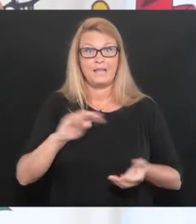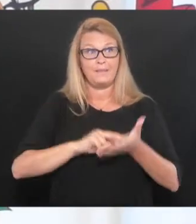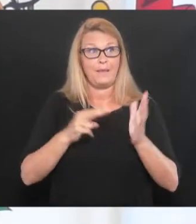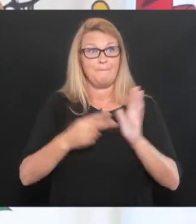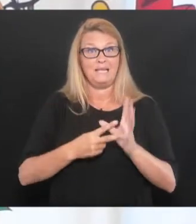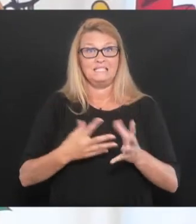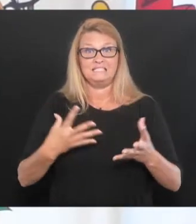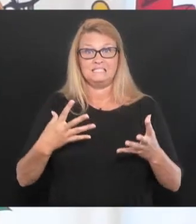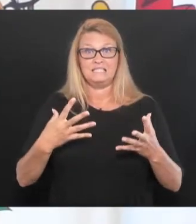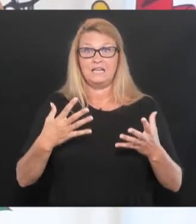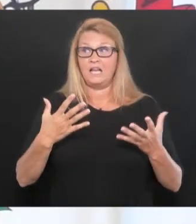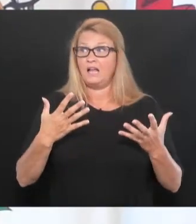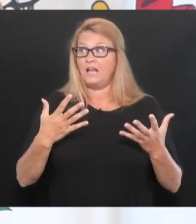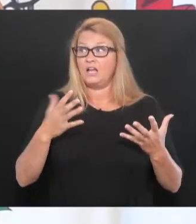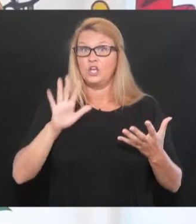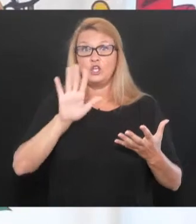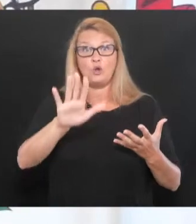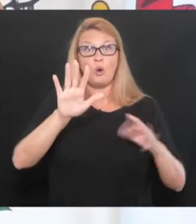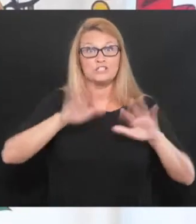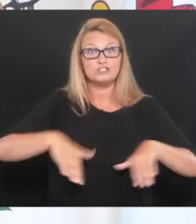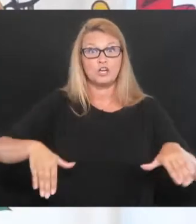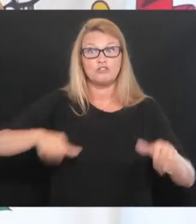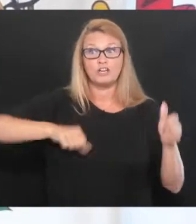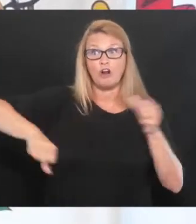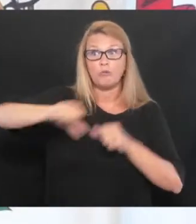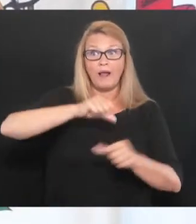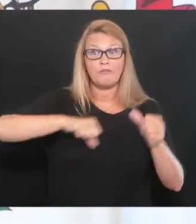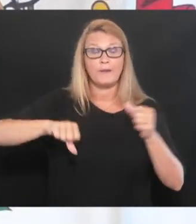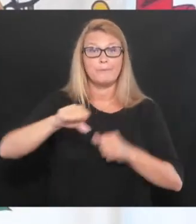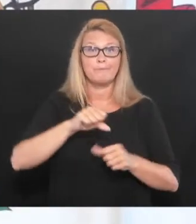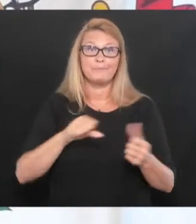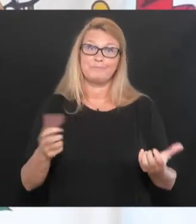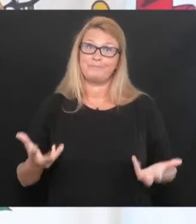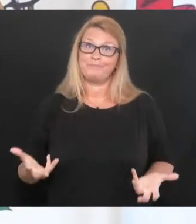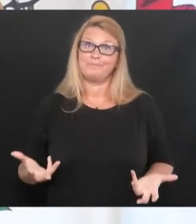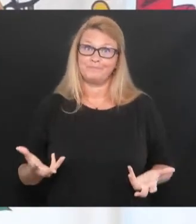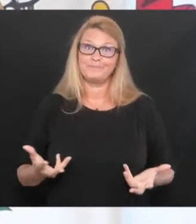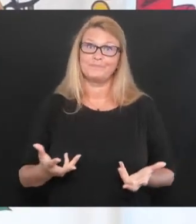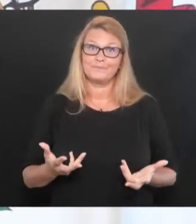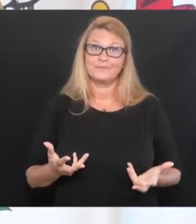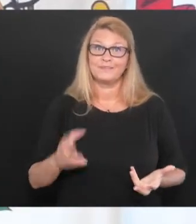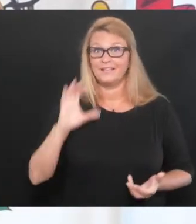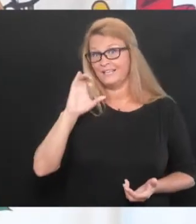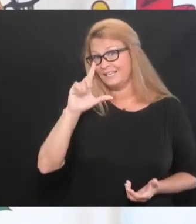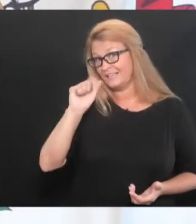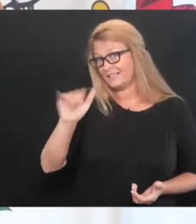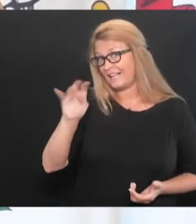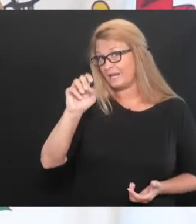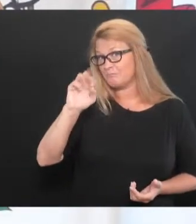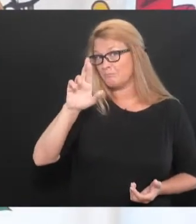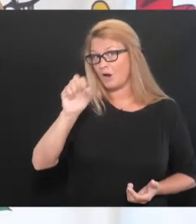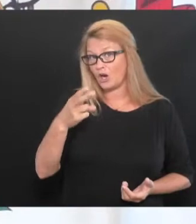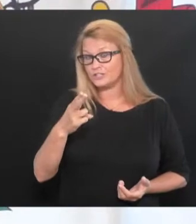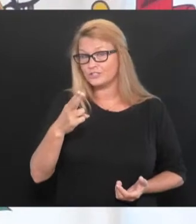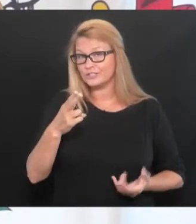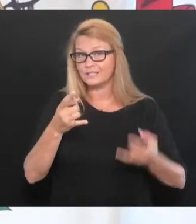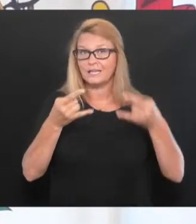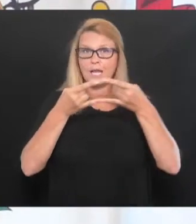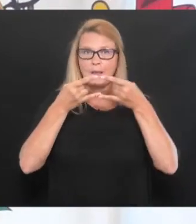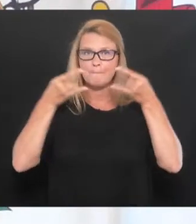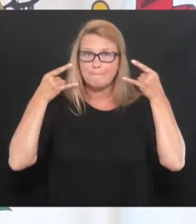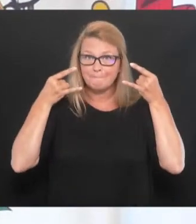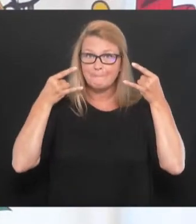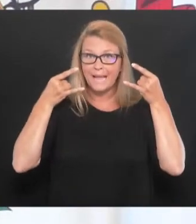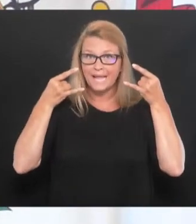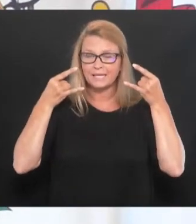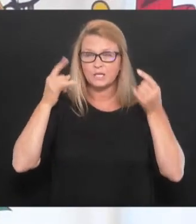them, and your kids are right there in the school. And Clay Marsh has said the mask may